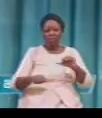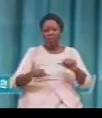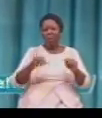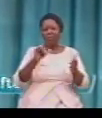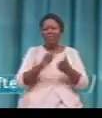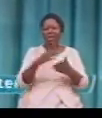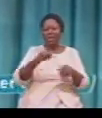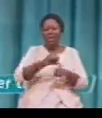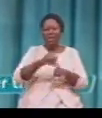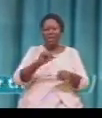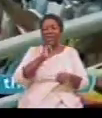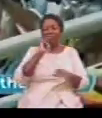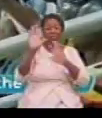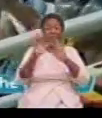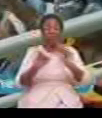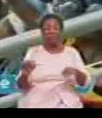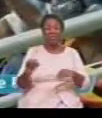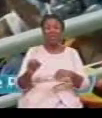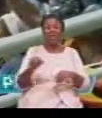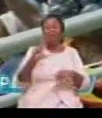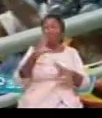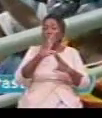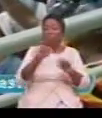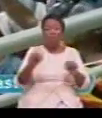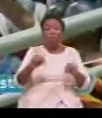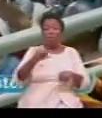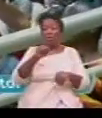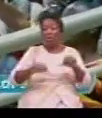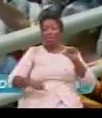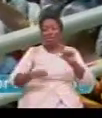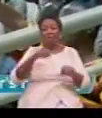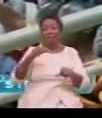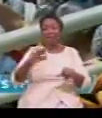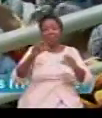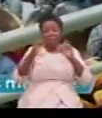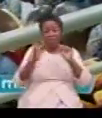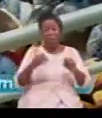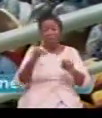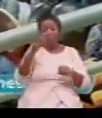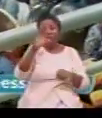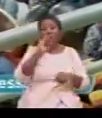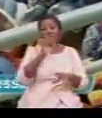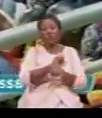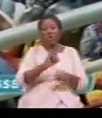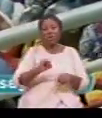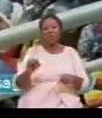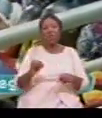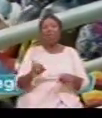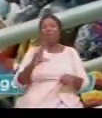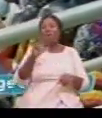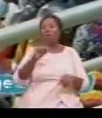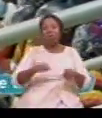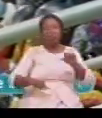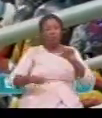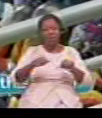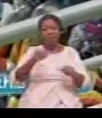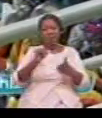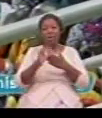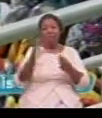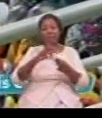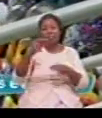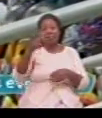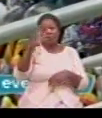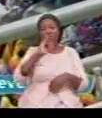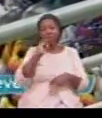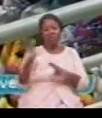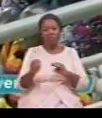the anointing is flowing. There is no doubt that the power of God is working. There is no doubt that the Spirit of God